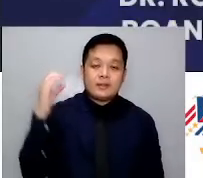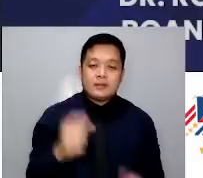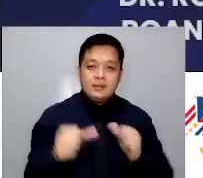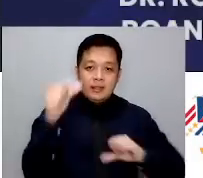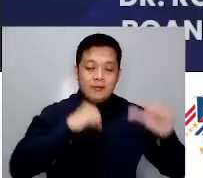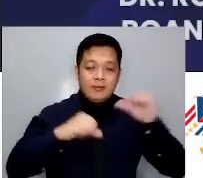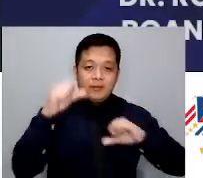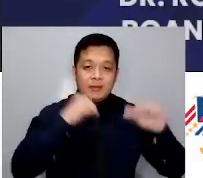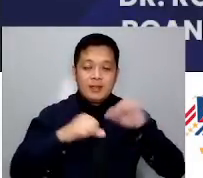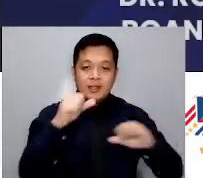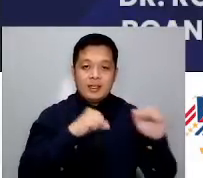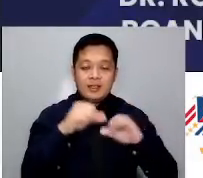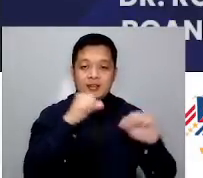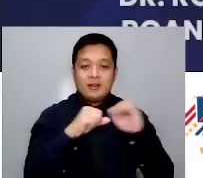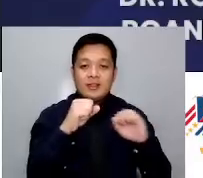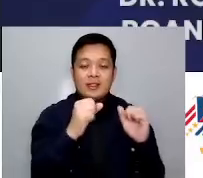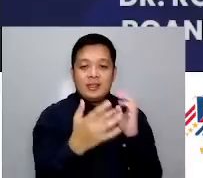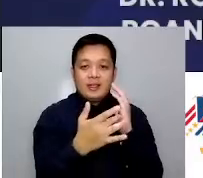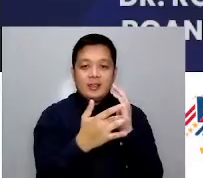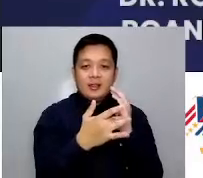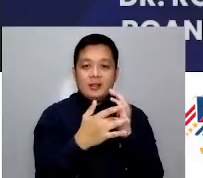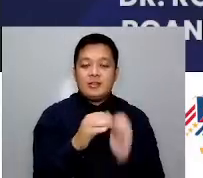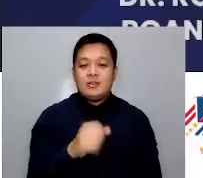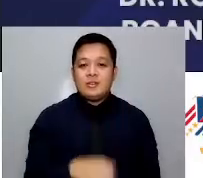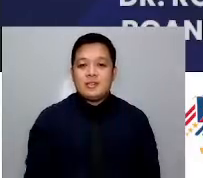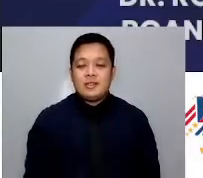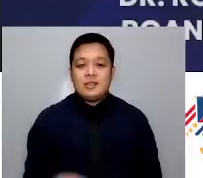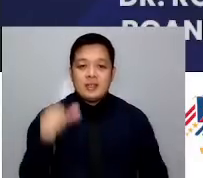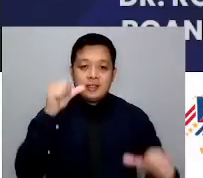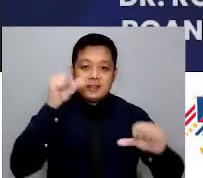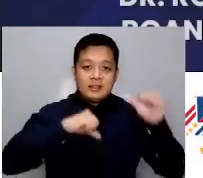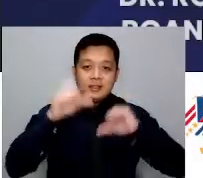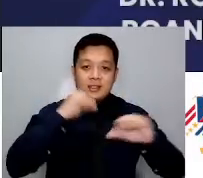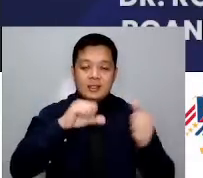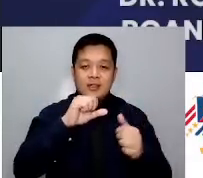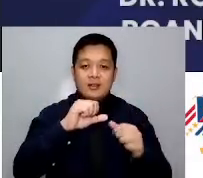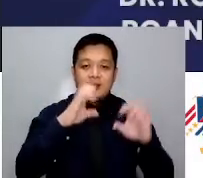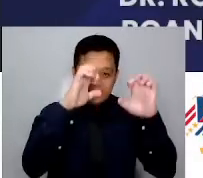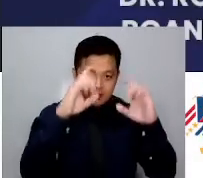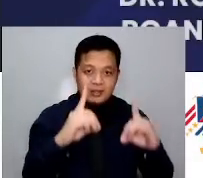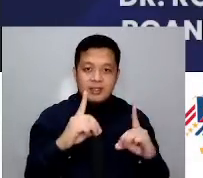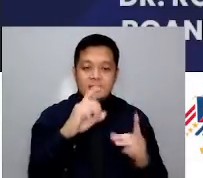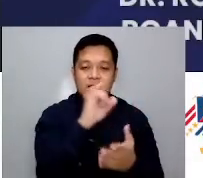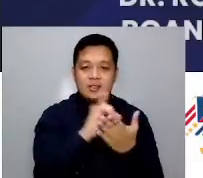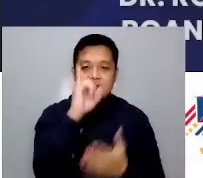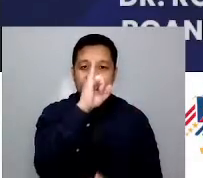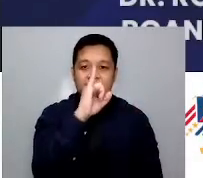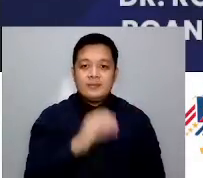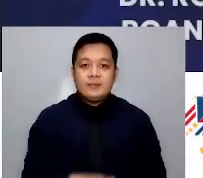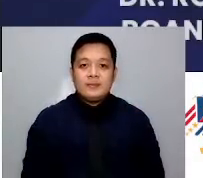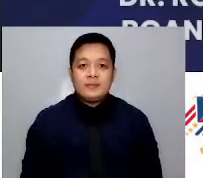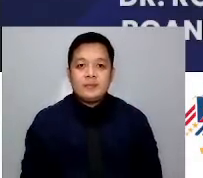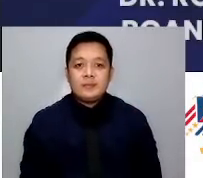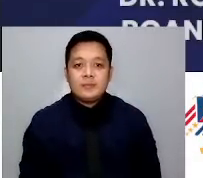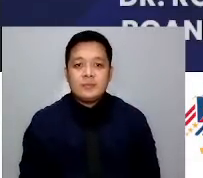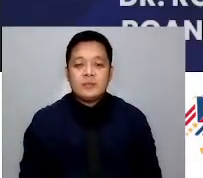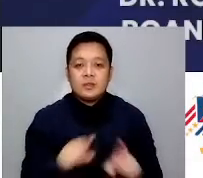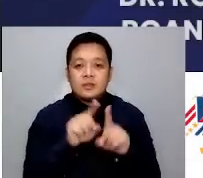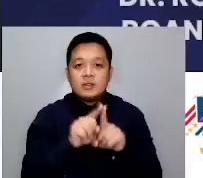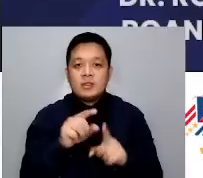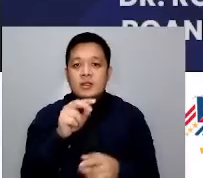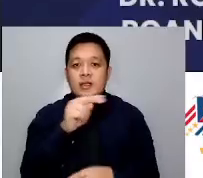Technology, Science Education Institute. We also have Dr. Venable Reyes, Associate Professor from the National Institute of